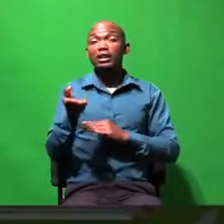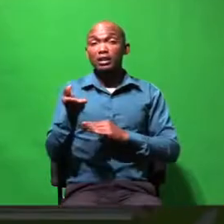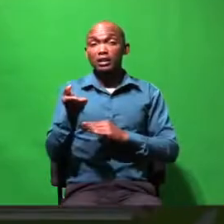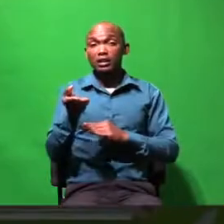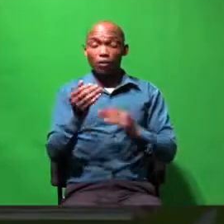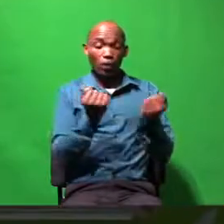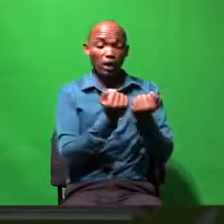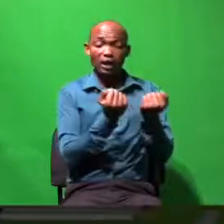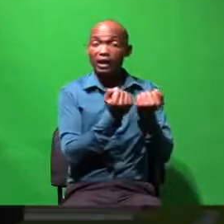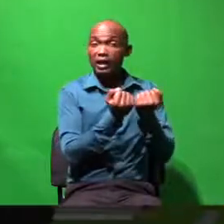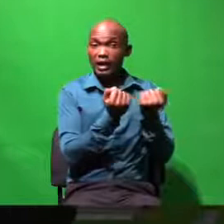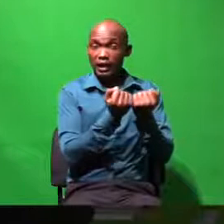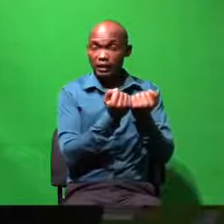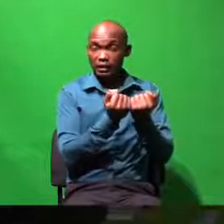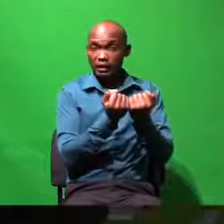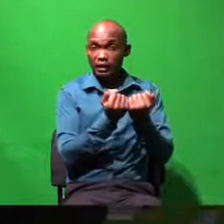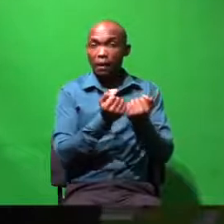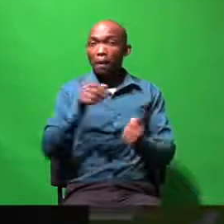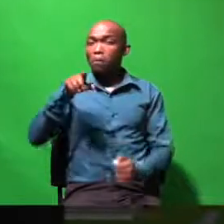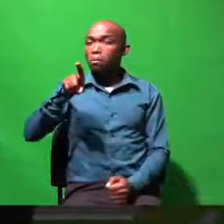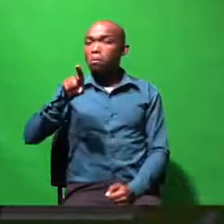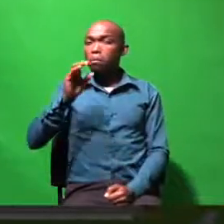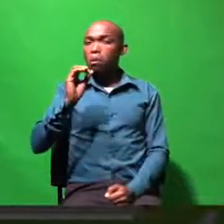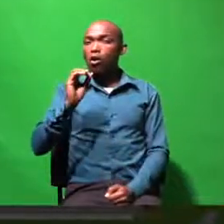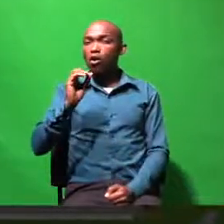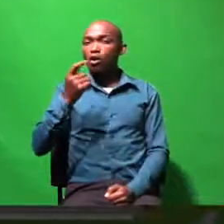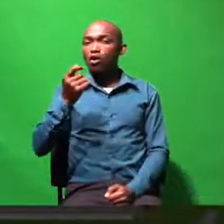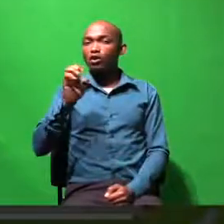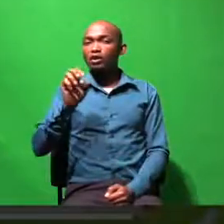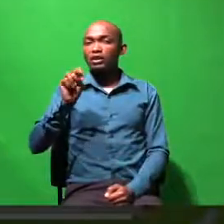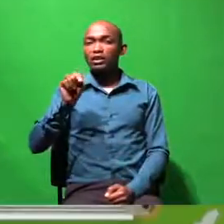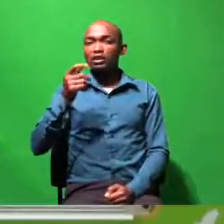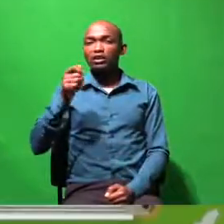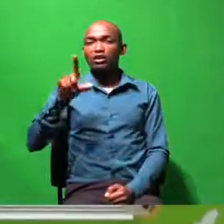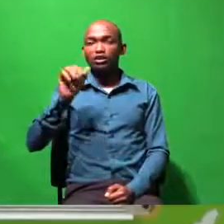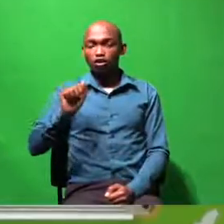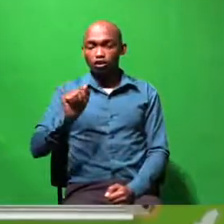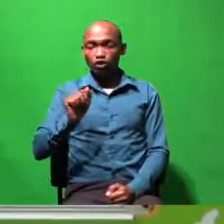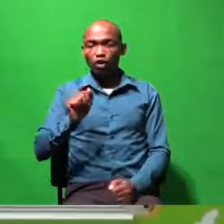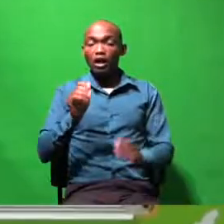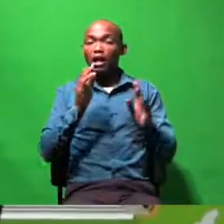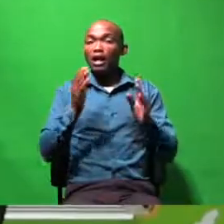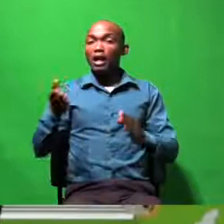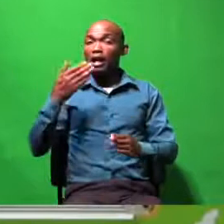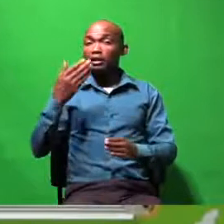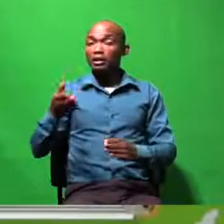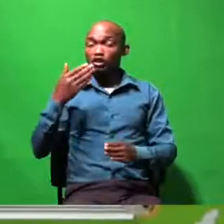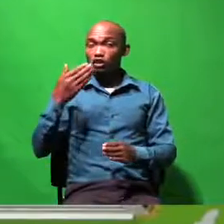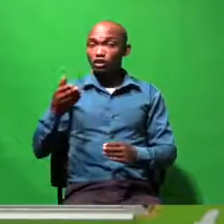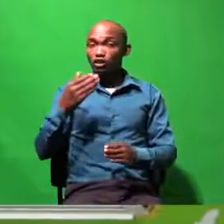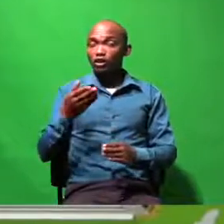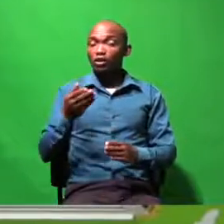will create a potential condition or potential state. I mean the demand